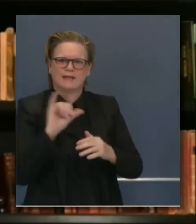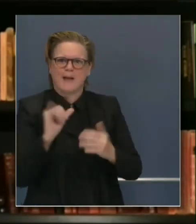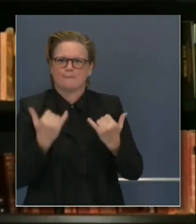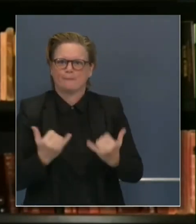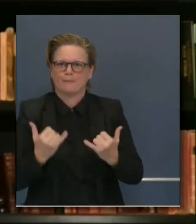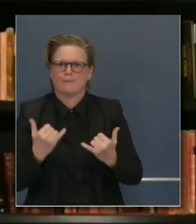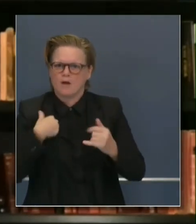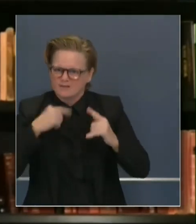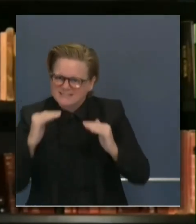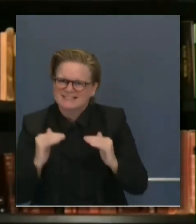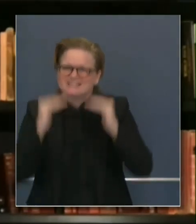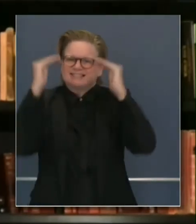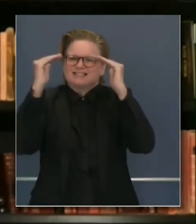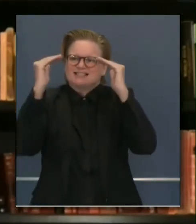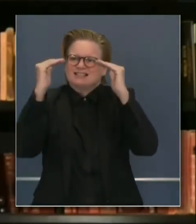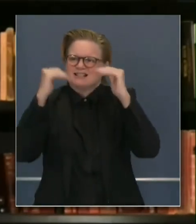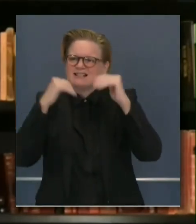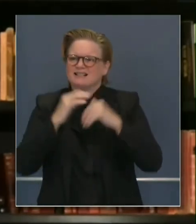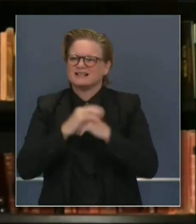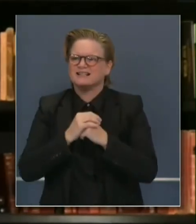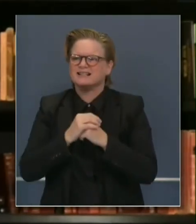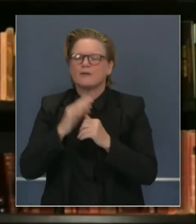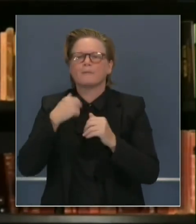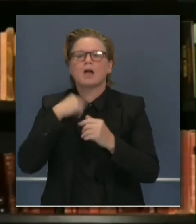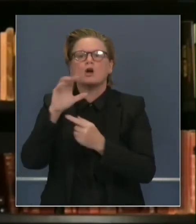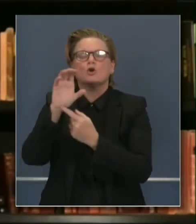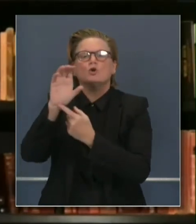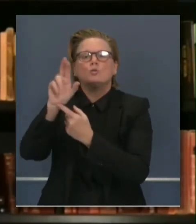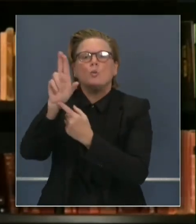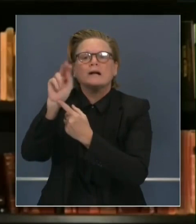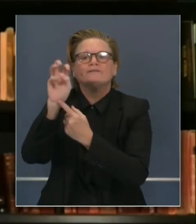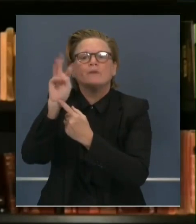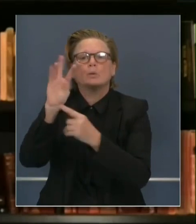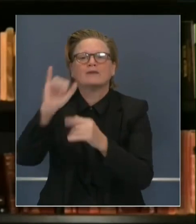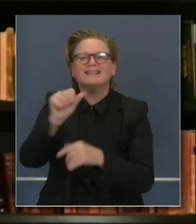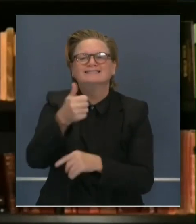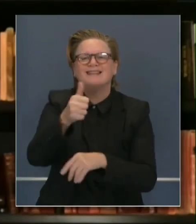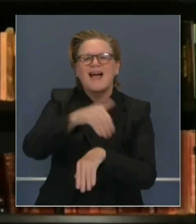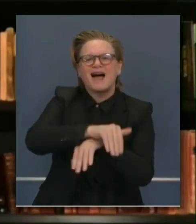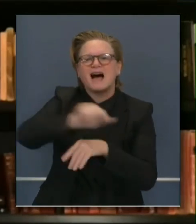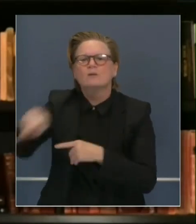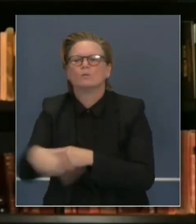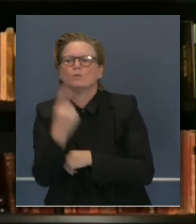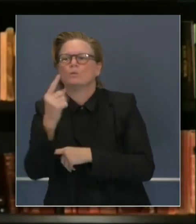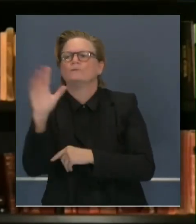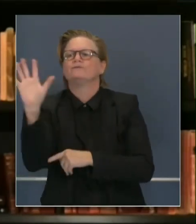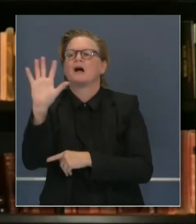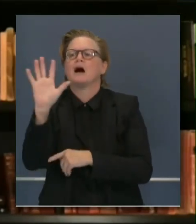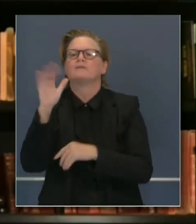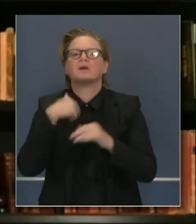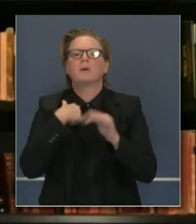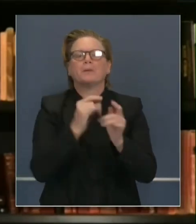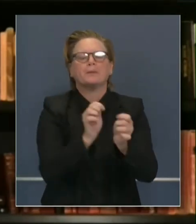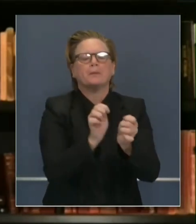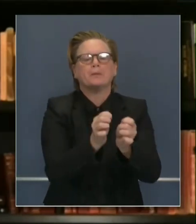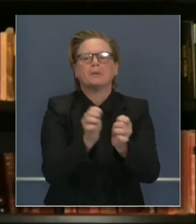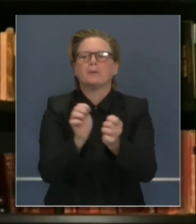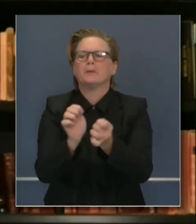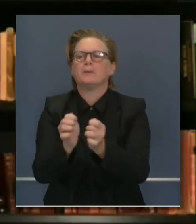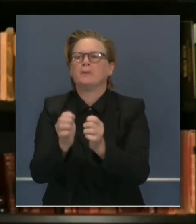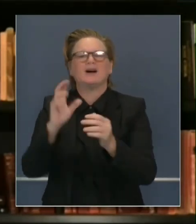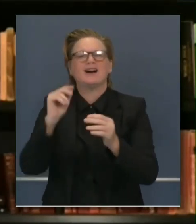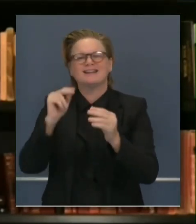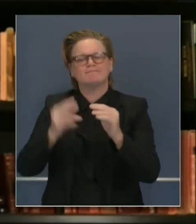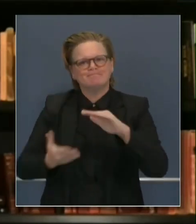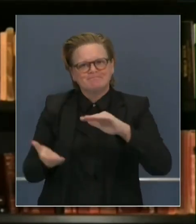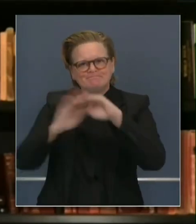just the curfew conversation. We're looking past just a few sectoral modifiers. We're really looking for